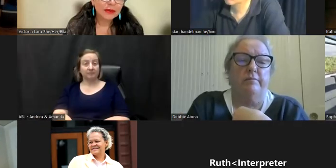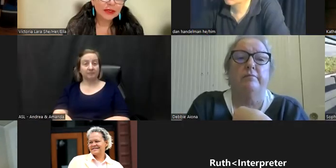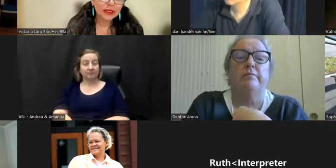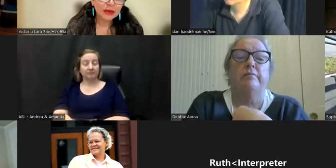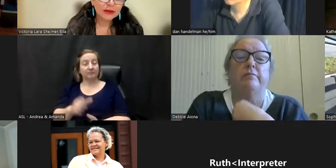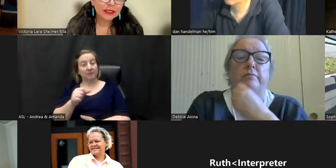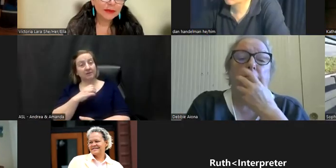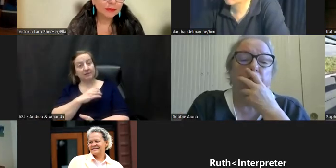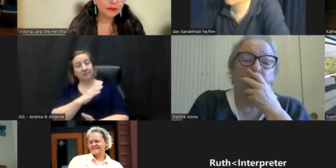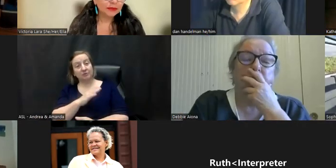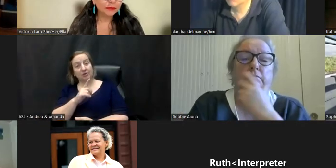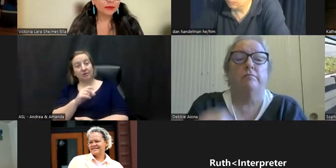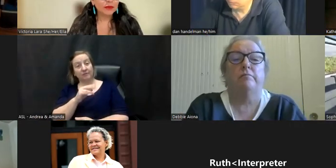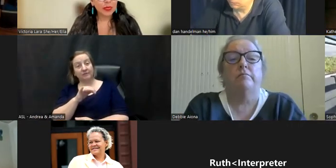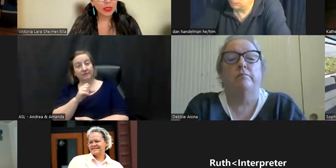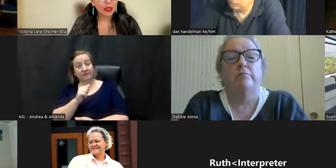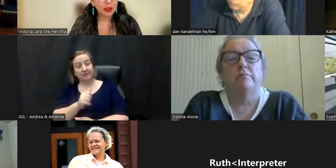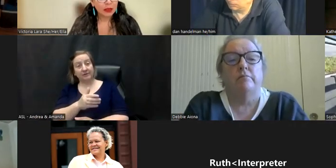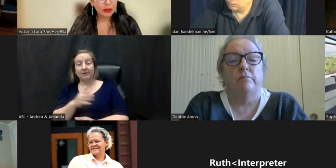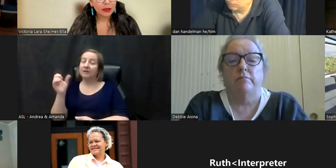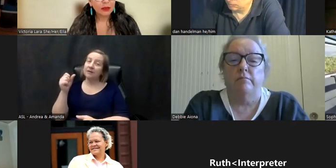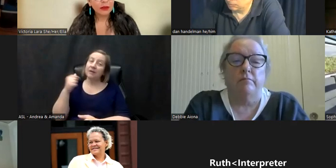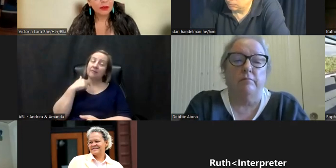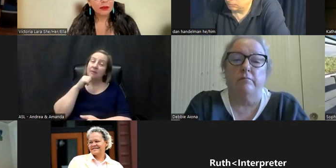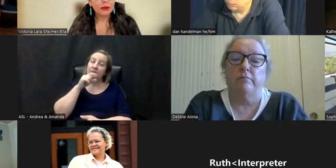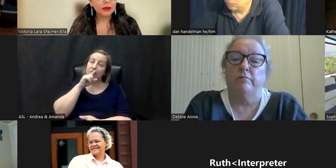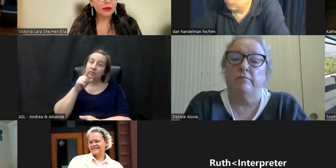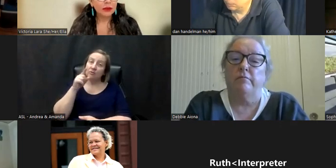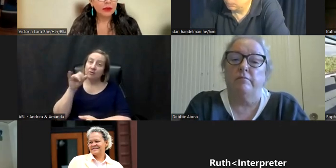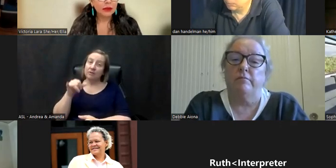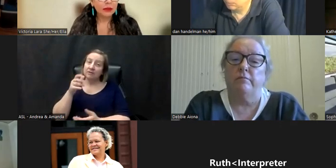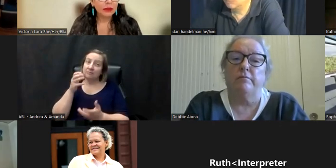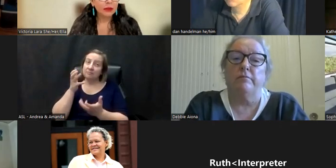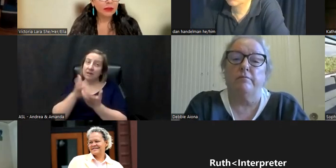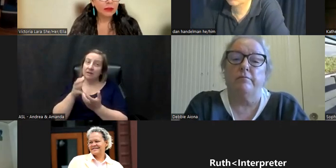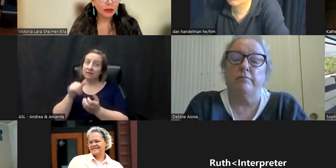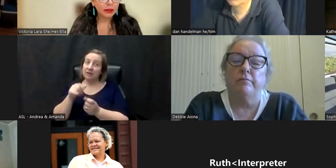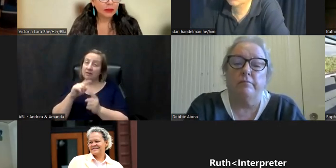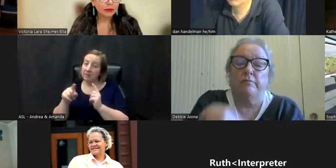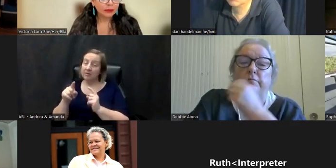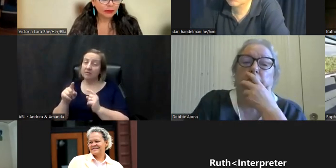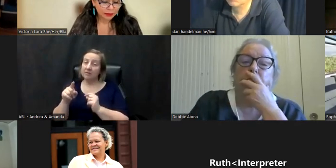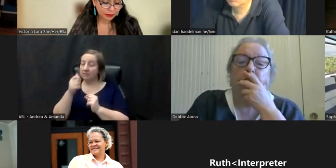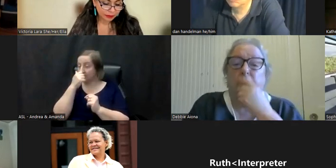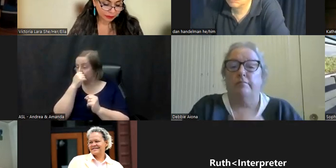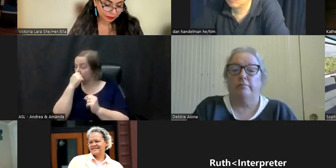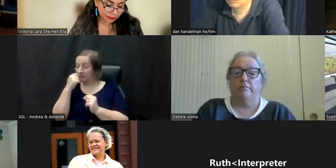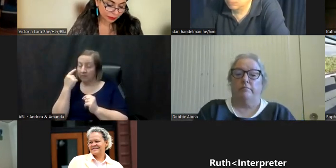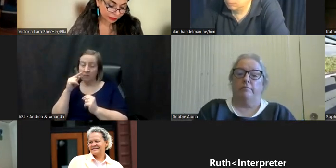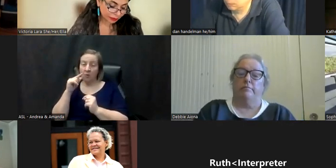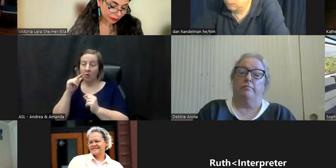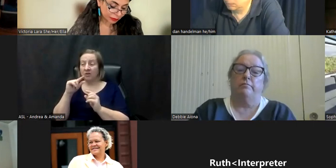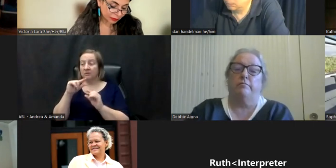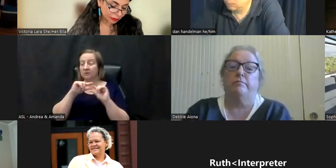Yes, Commissioner Lovisa? Sure, well, I'm not sure if this quite falls under that, but in terms of jurisdictions that